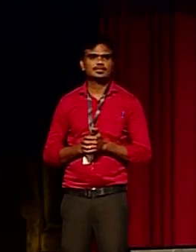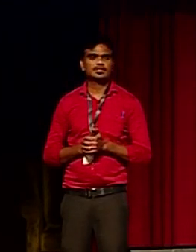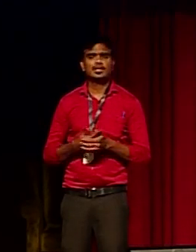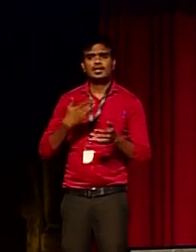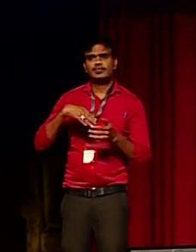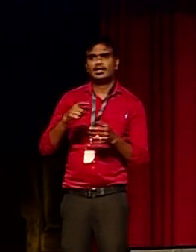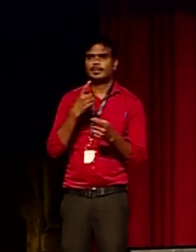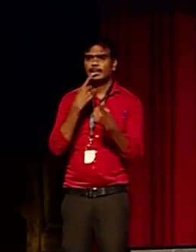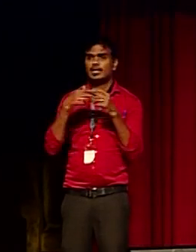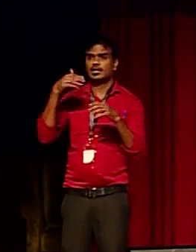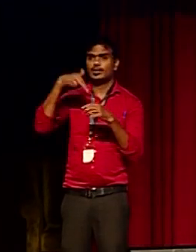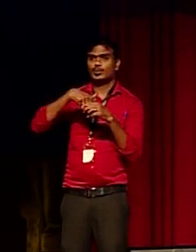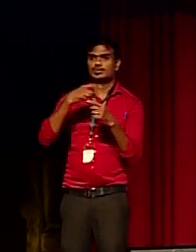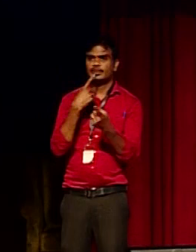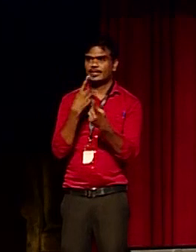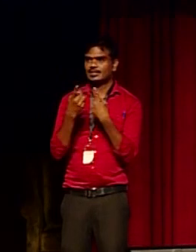When we talk of inclusion,